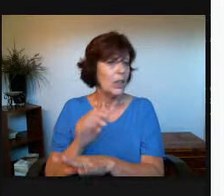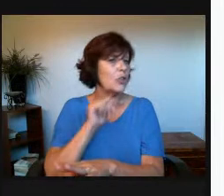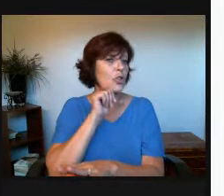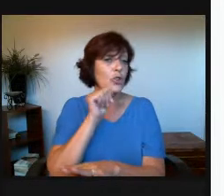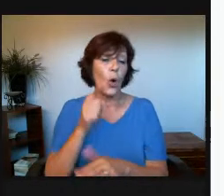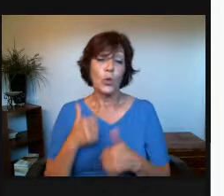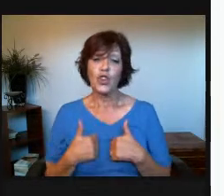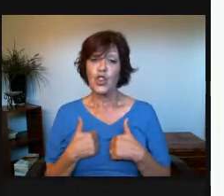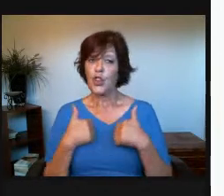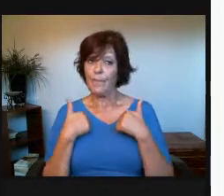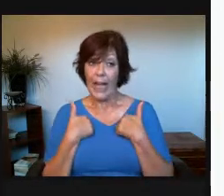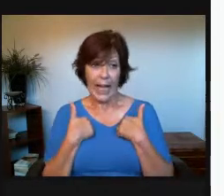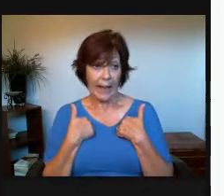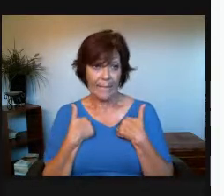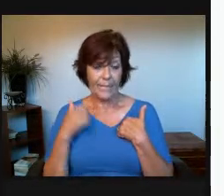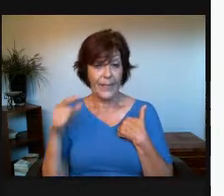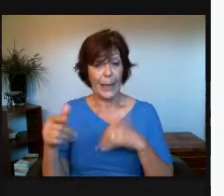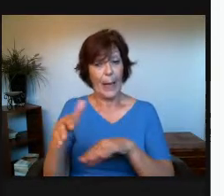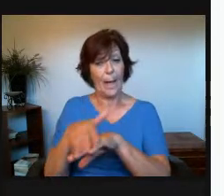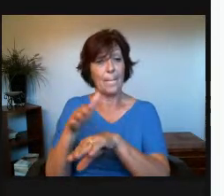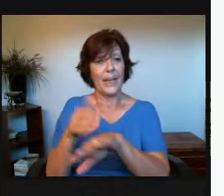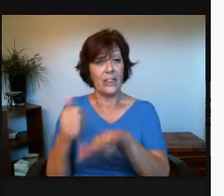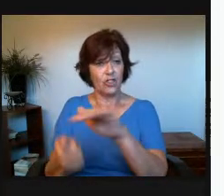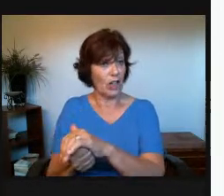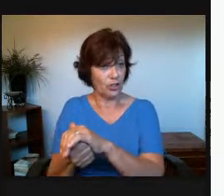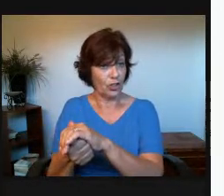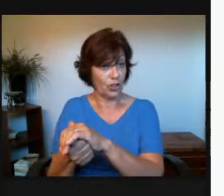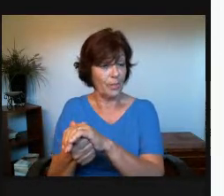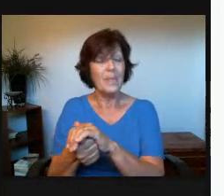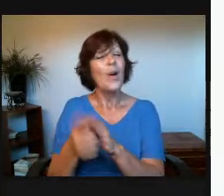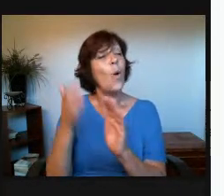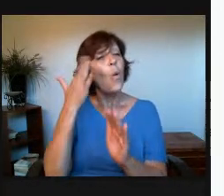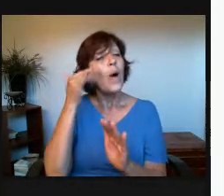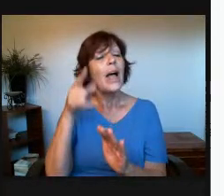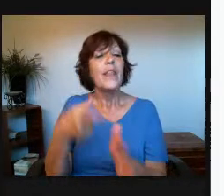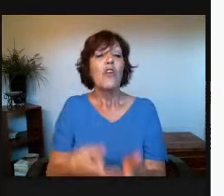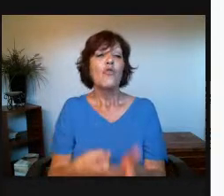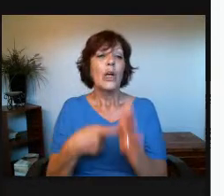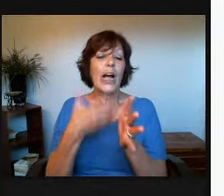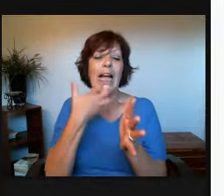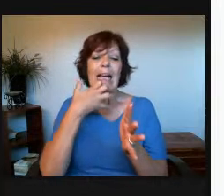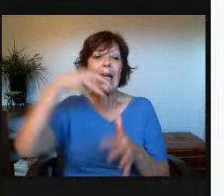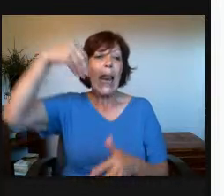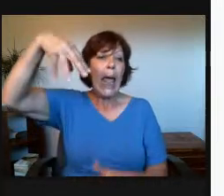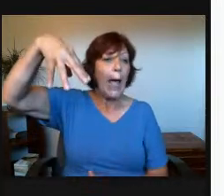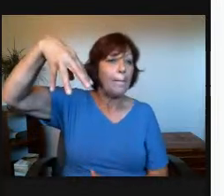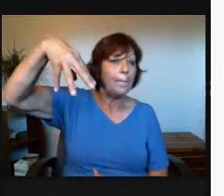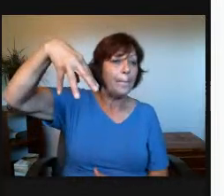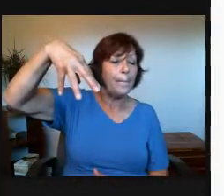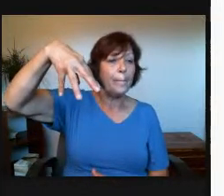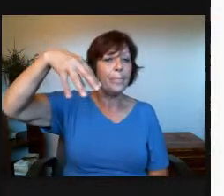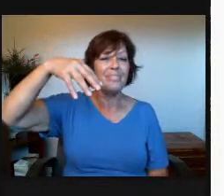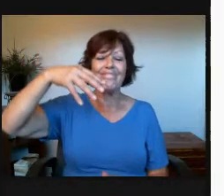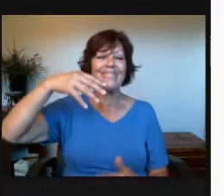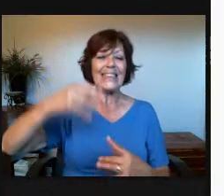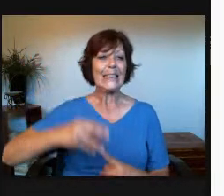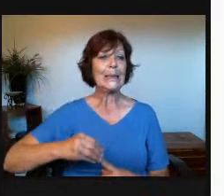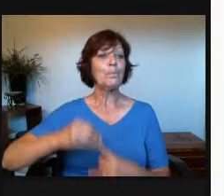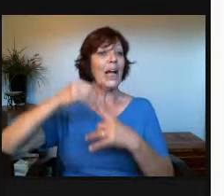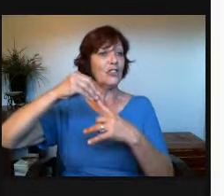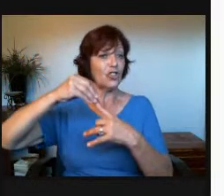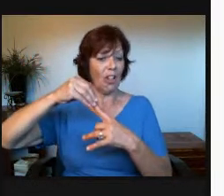survive regular pet shelters because they require heat lamps and very